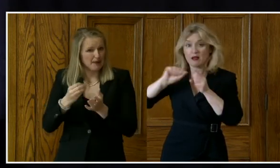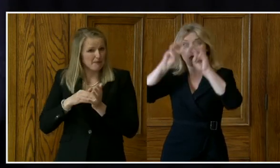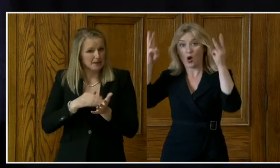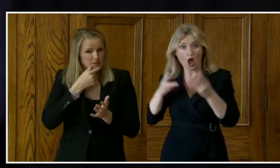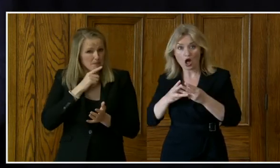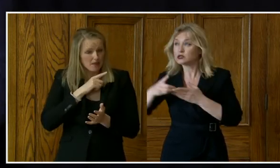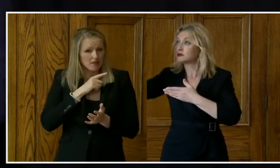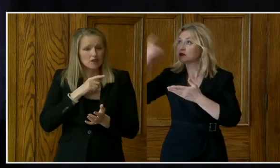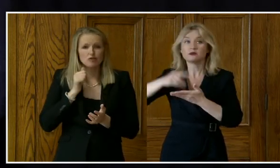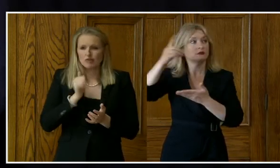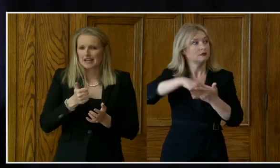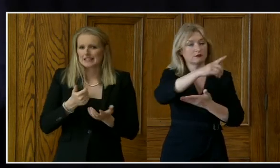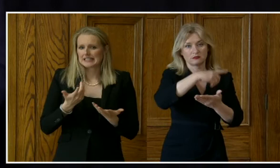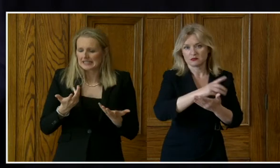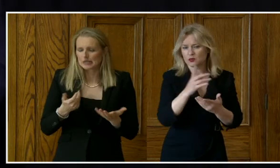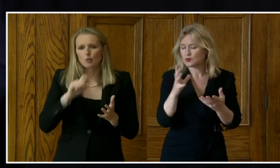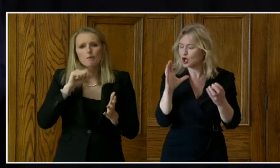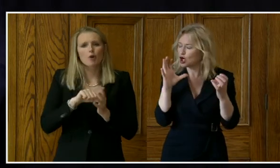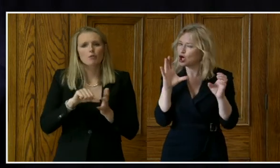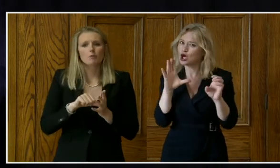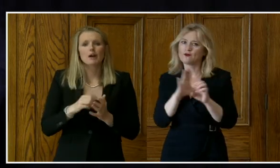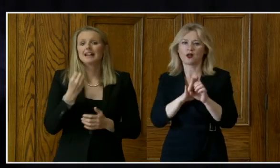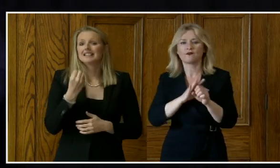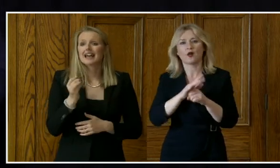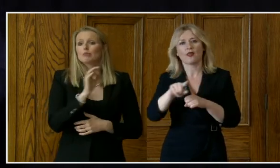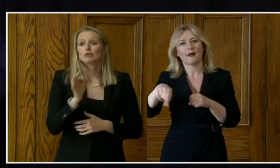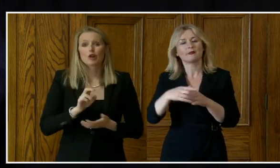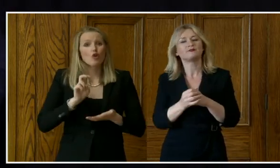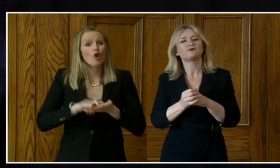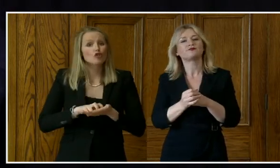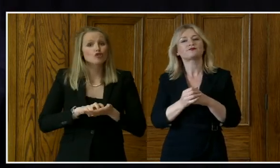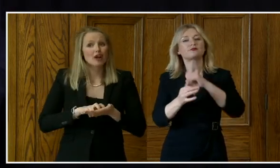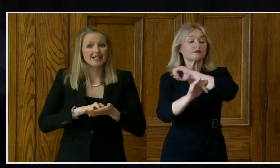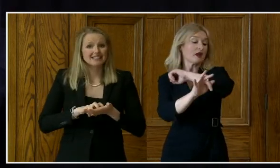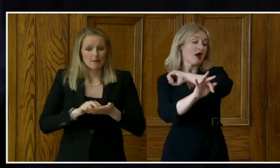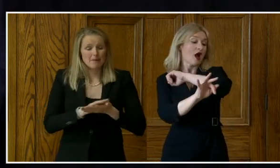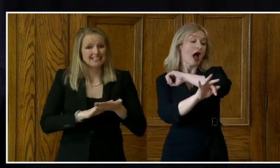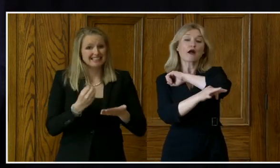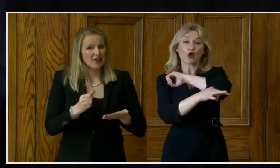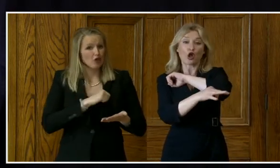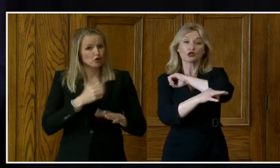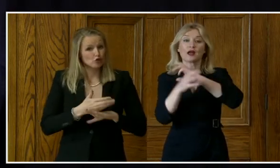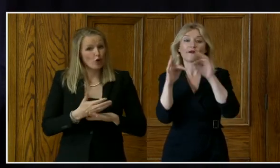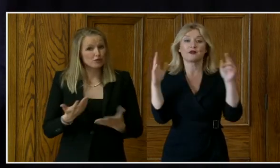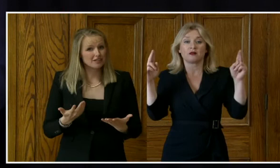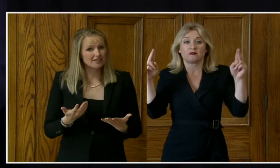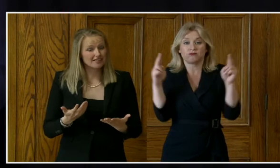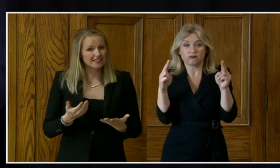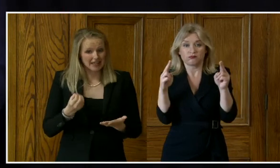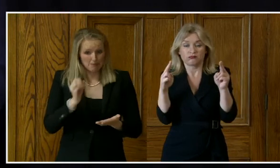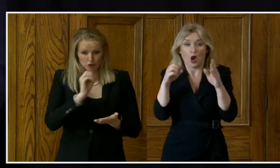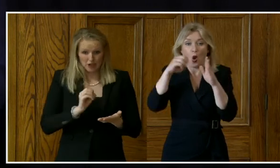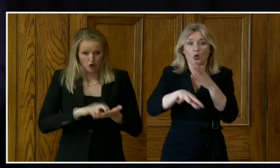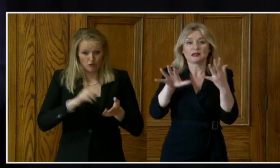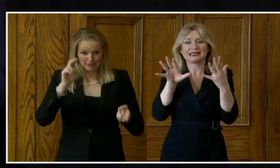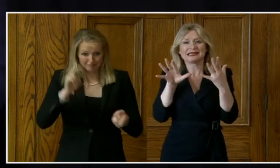then we're going to have a problem. And a 10% contraction in agriculture is 10,000 jobs. It's as simple as that. So we need to ensure